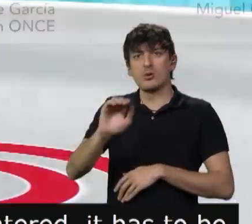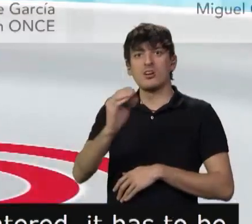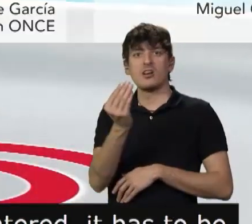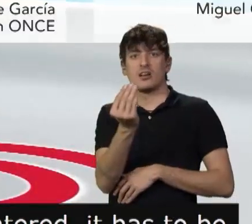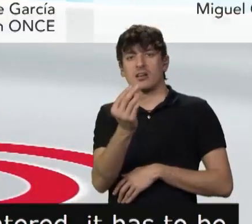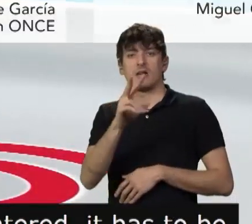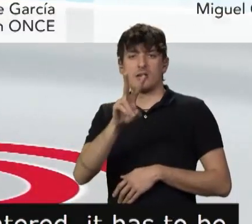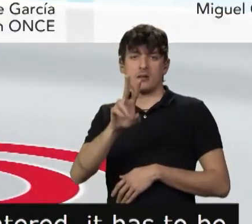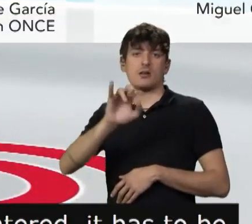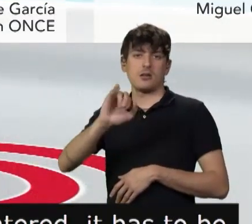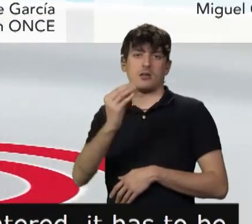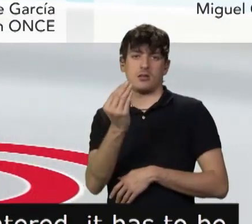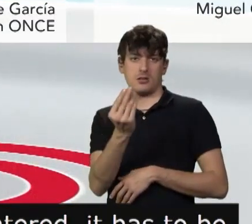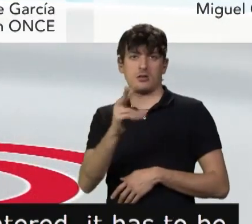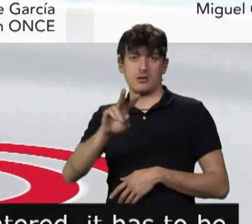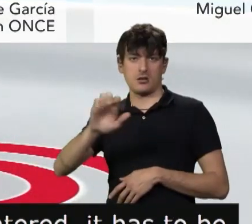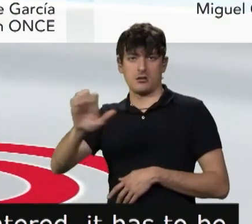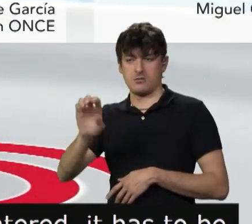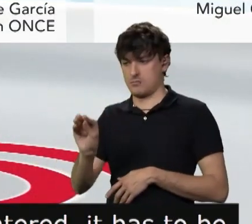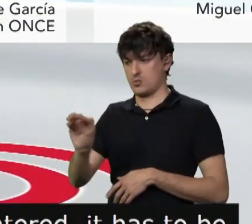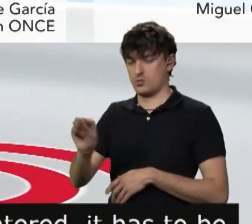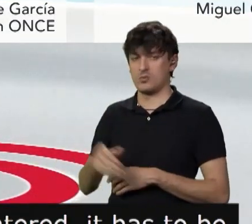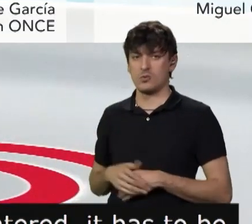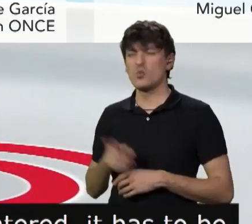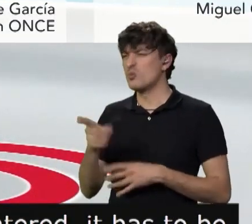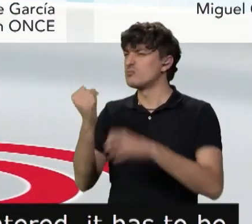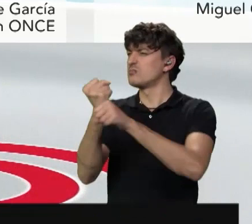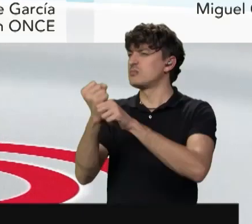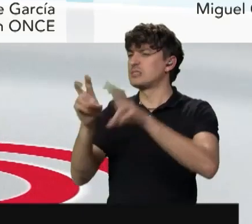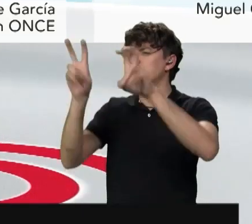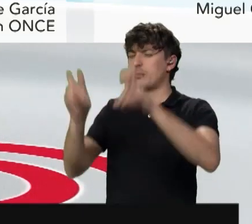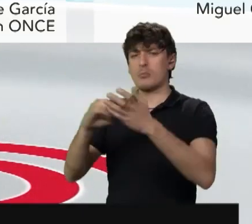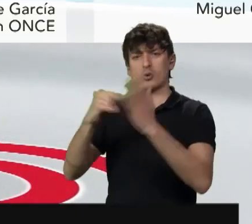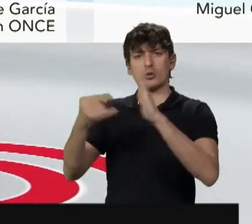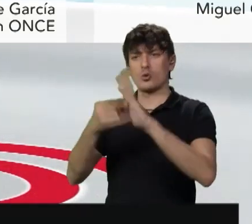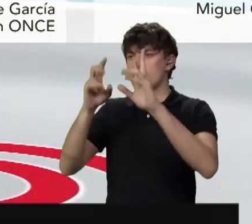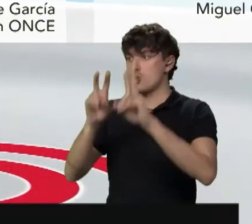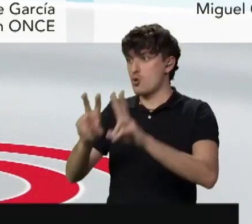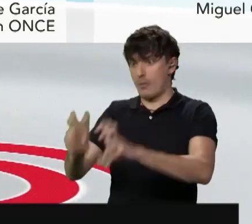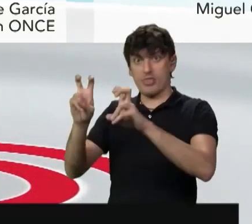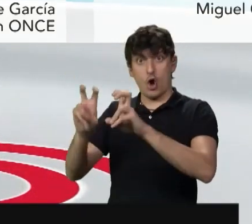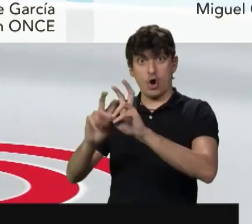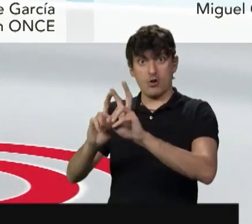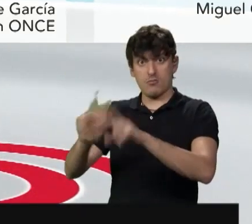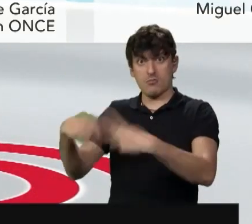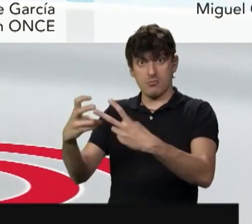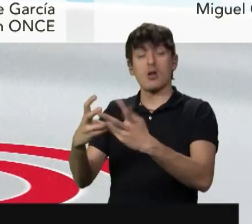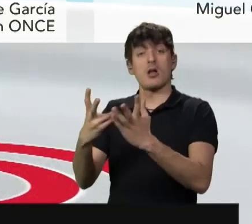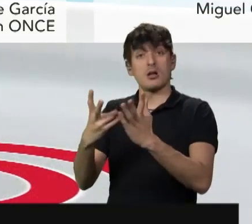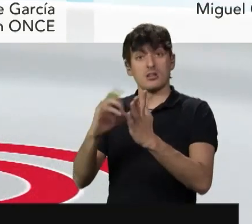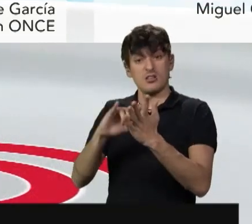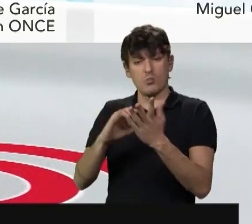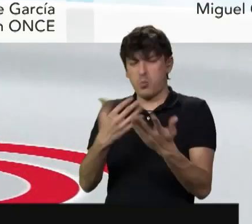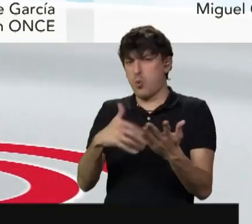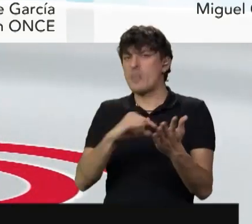And then, Enrique, you're working on innovation projects, and many of the technologies that